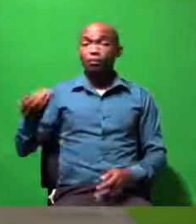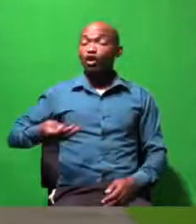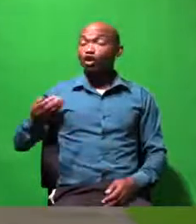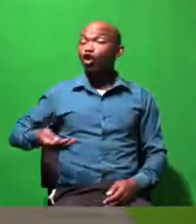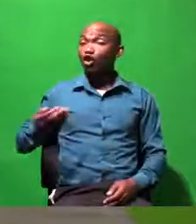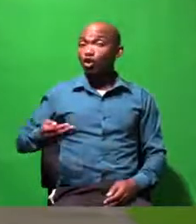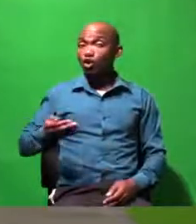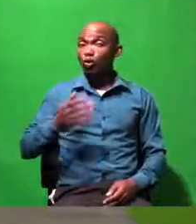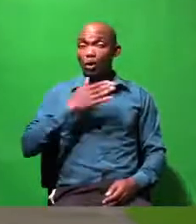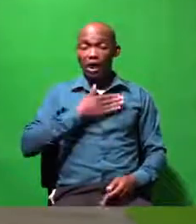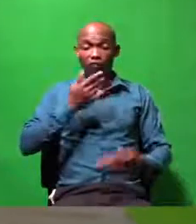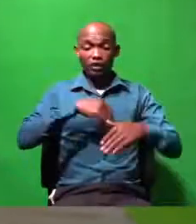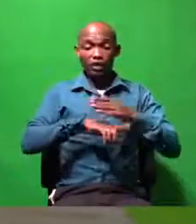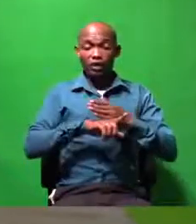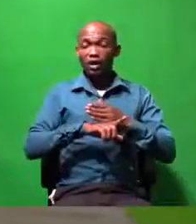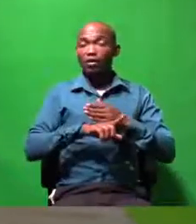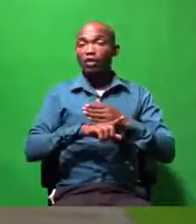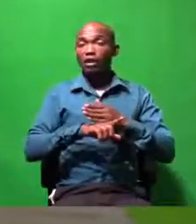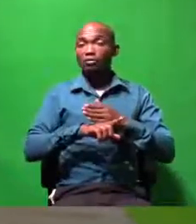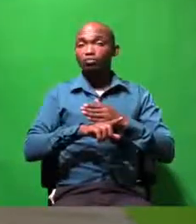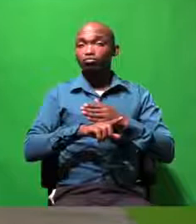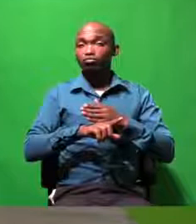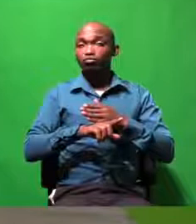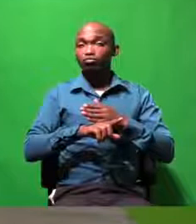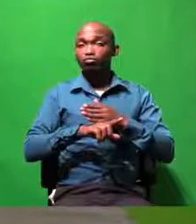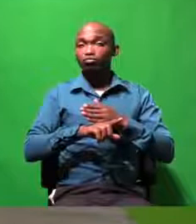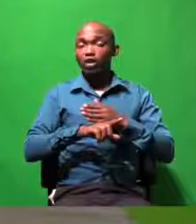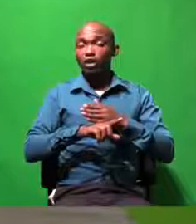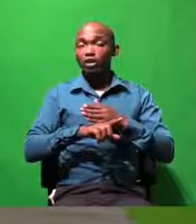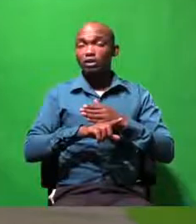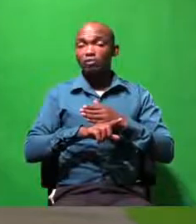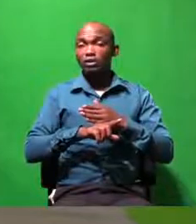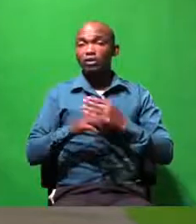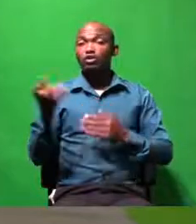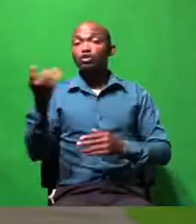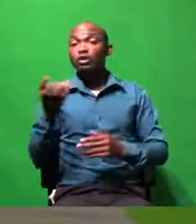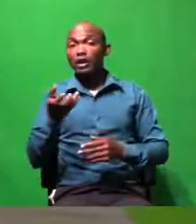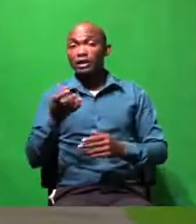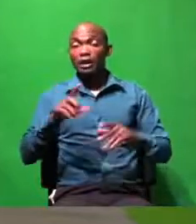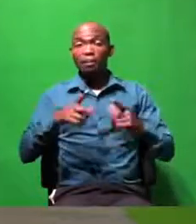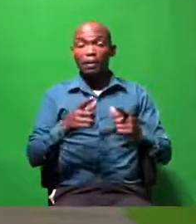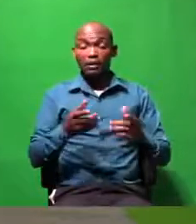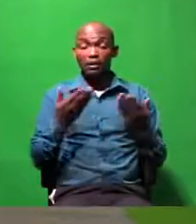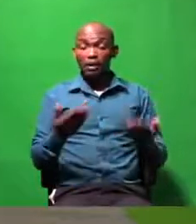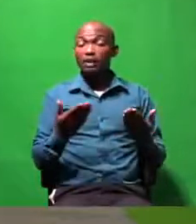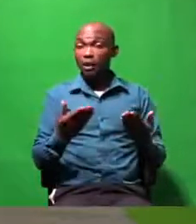in a society. But is a modern one, can have where it can